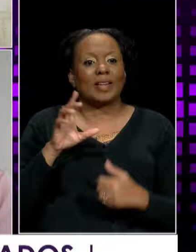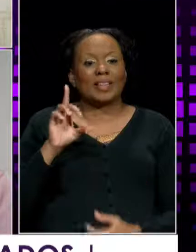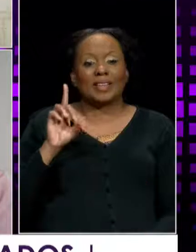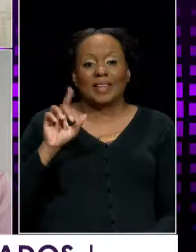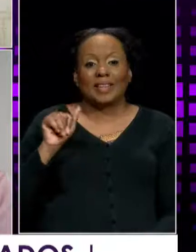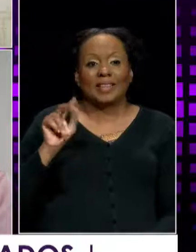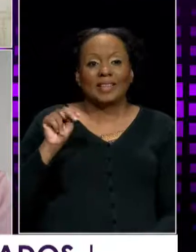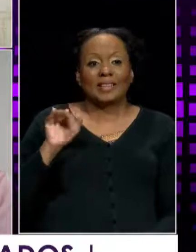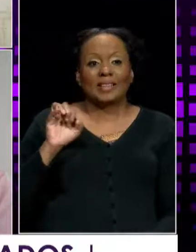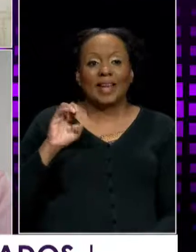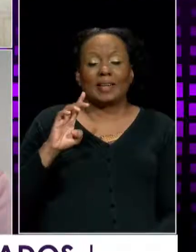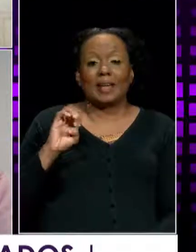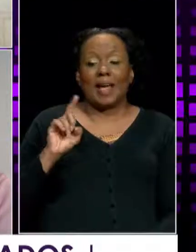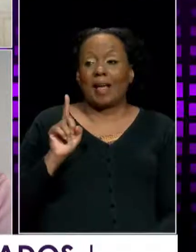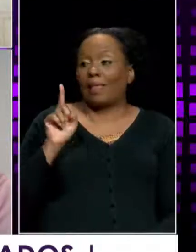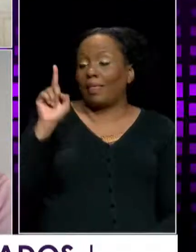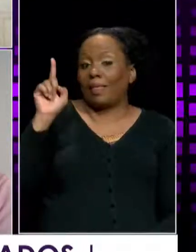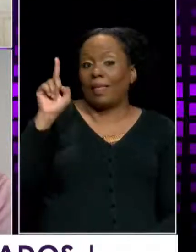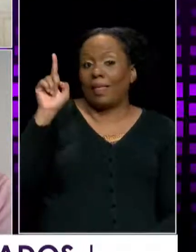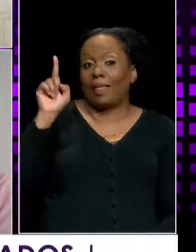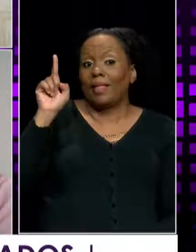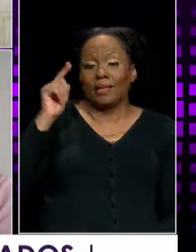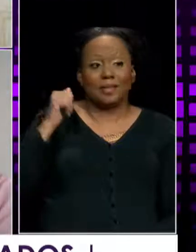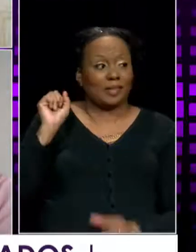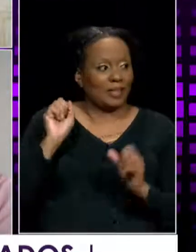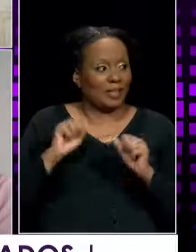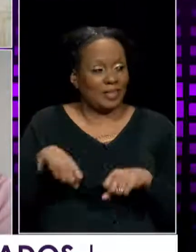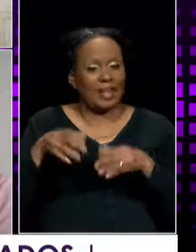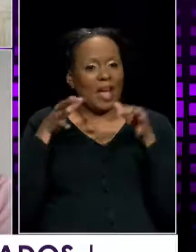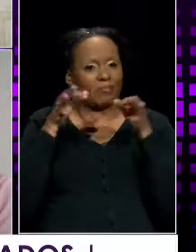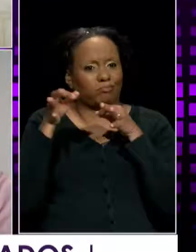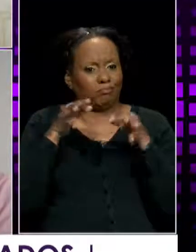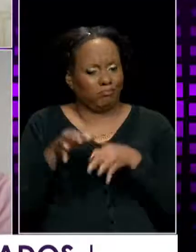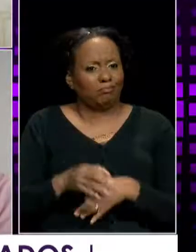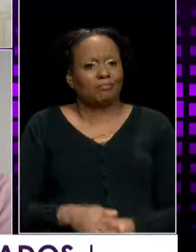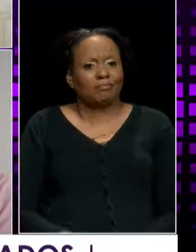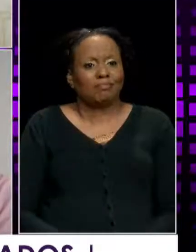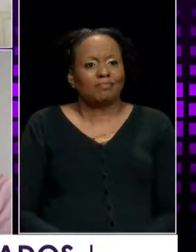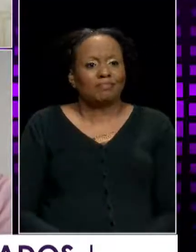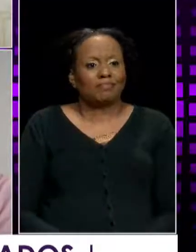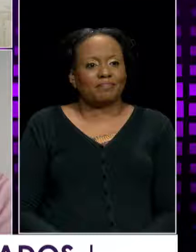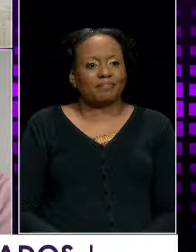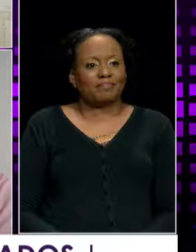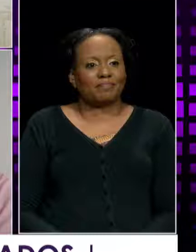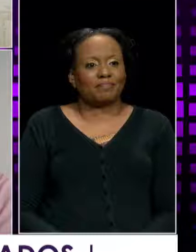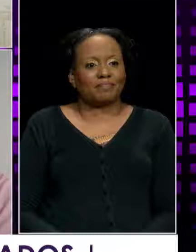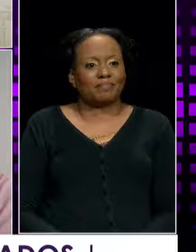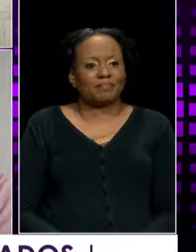with Danielle, if that's okay with you, can she give us a definition instead?